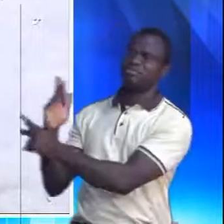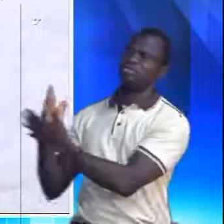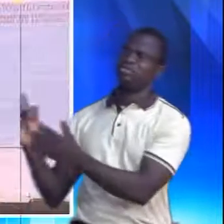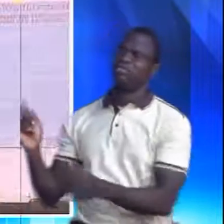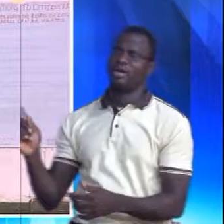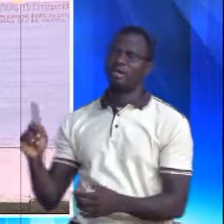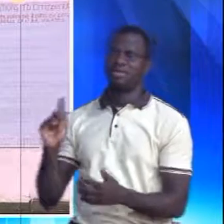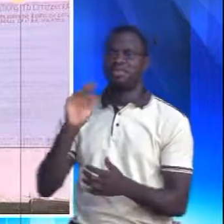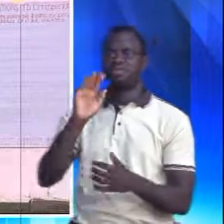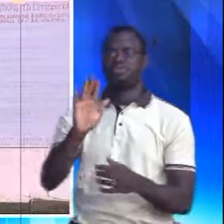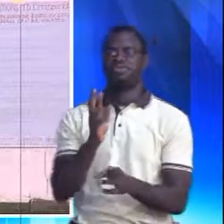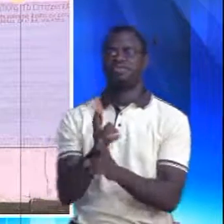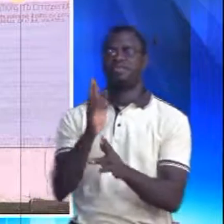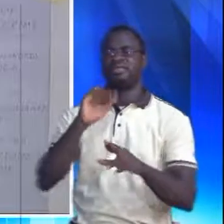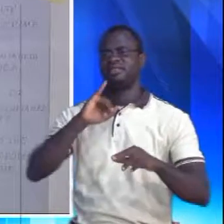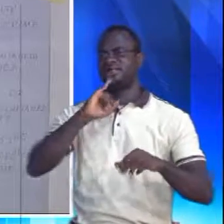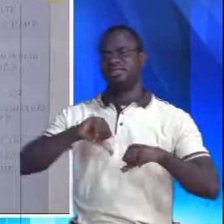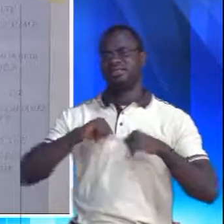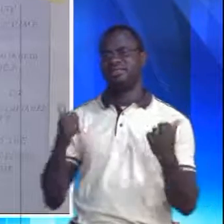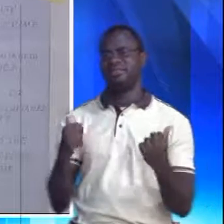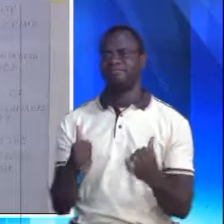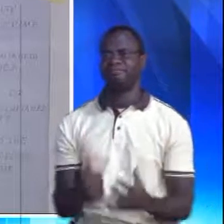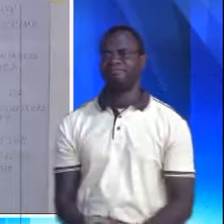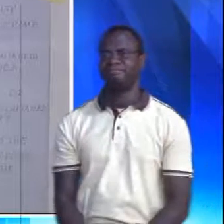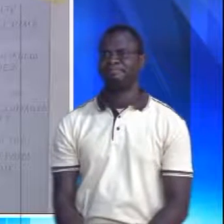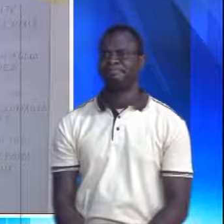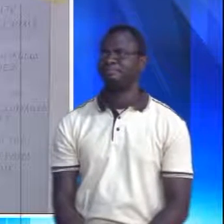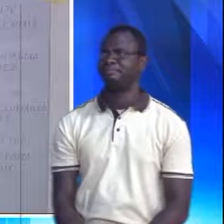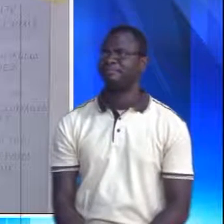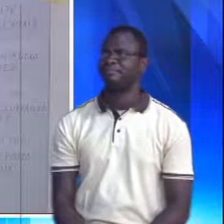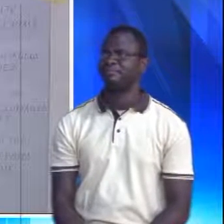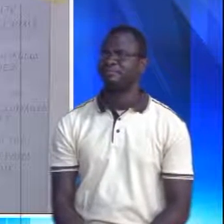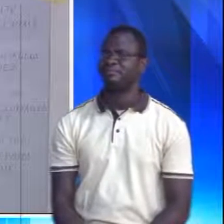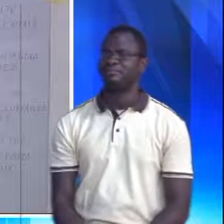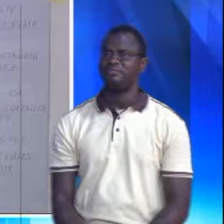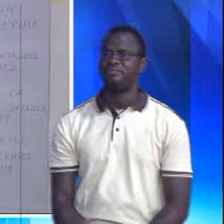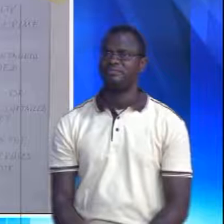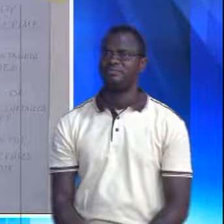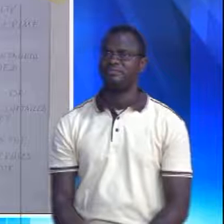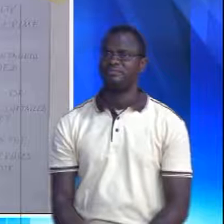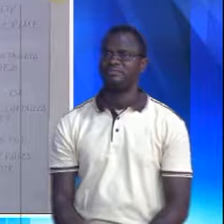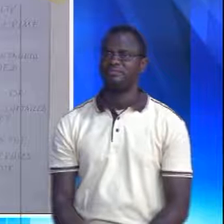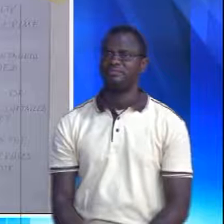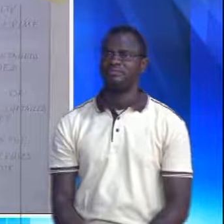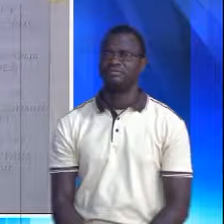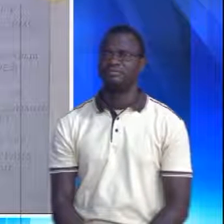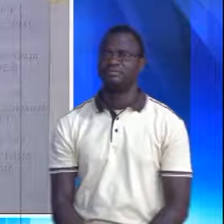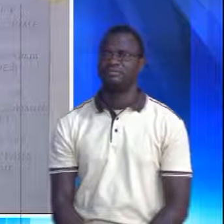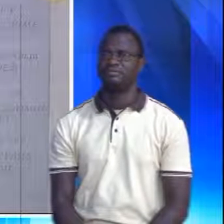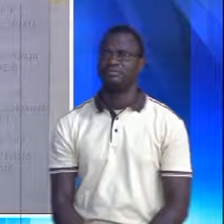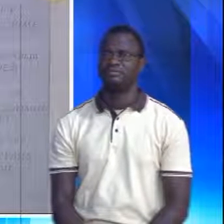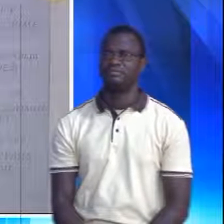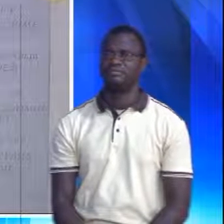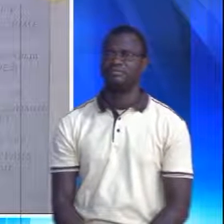is a serious disease within the community. The people that are affected by that disease will be